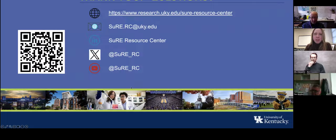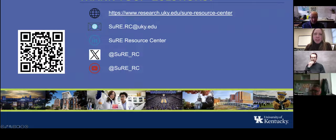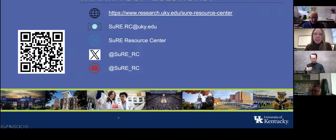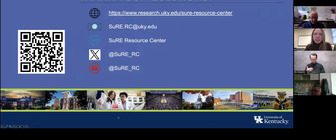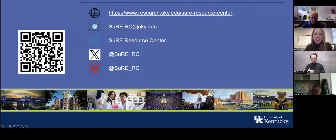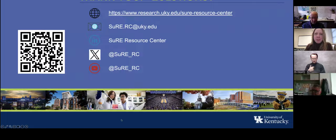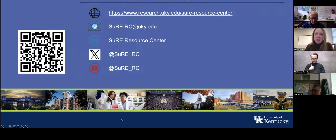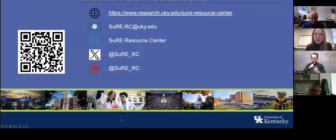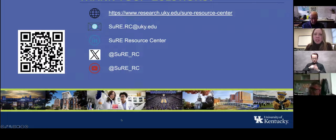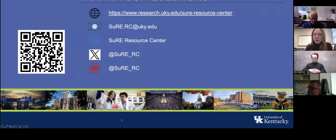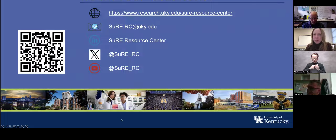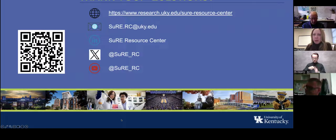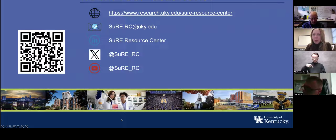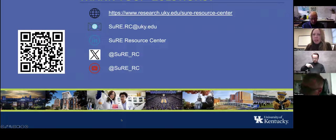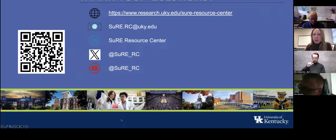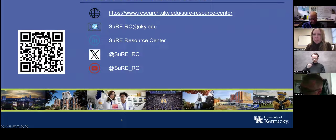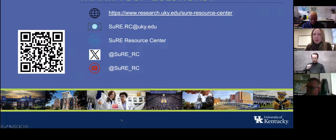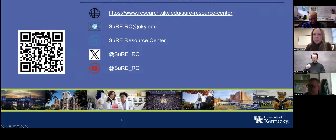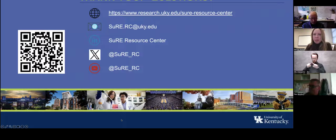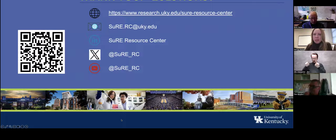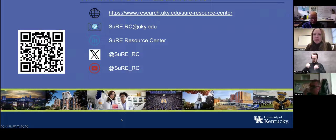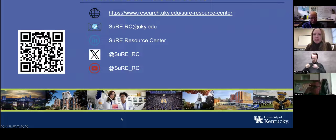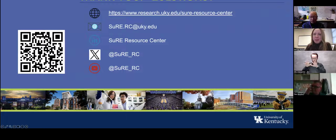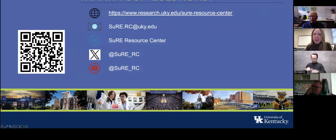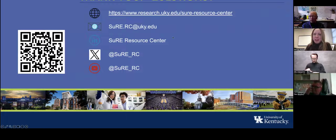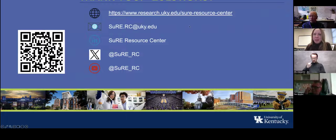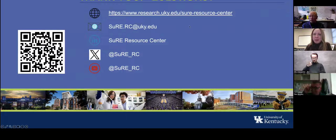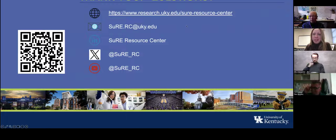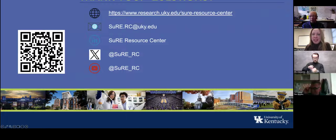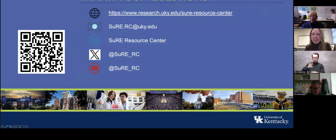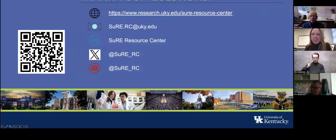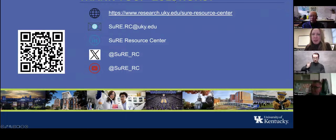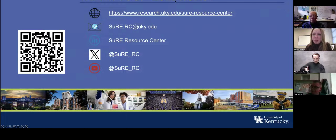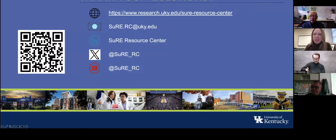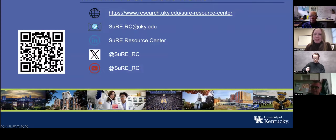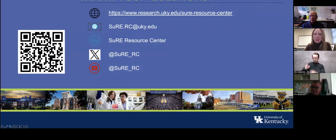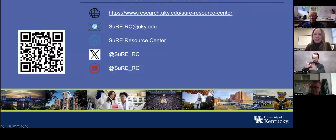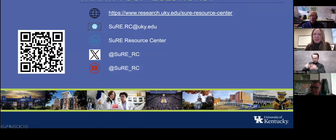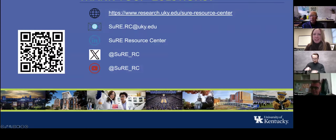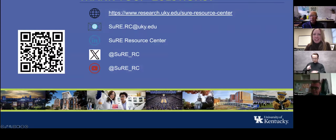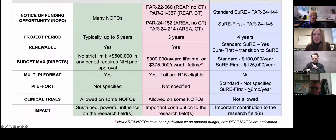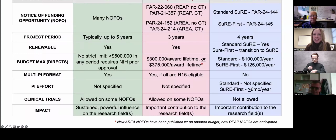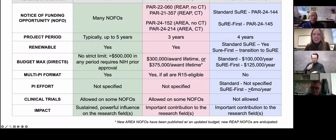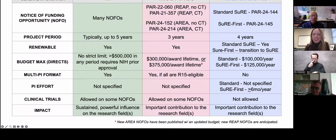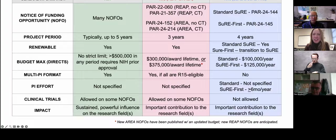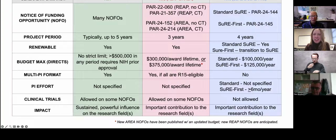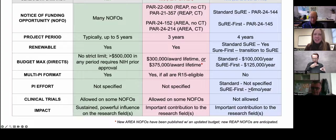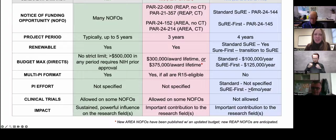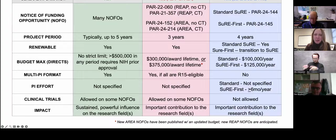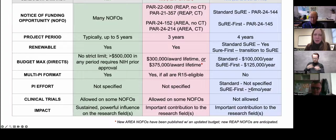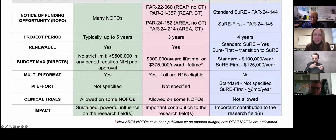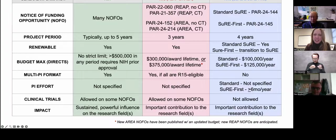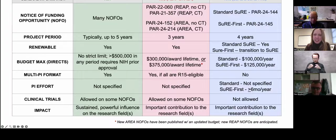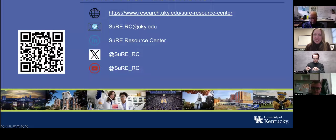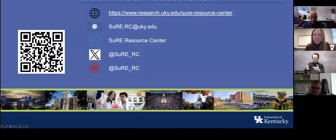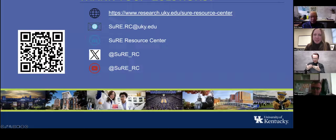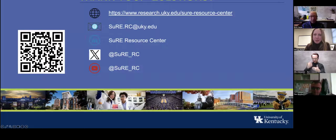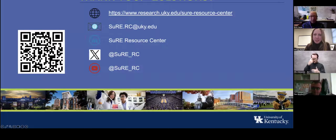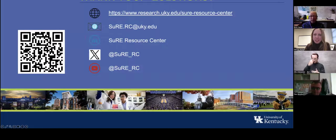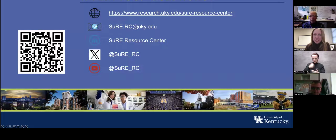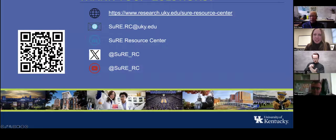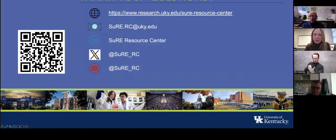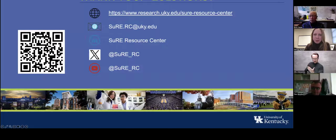you joined us after my intro and have put questions in the chat, if you would kindly copy those over, it's just a little easier for me to